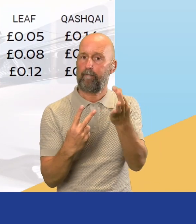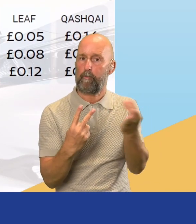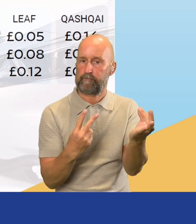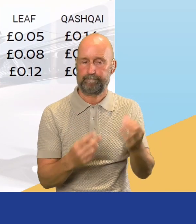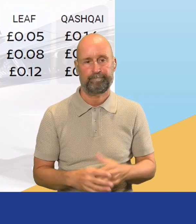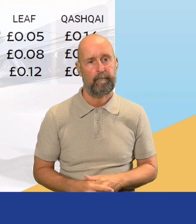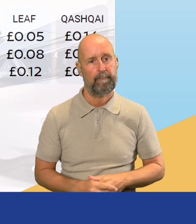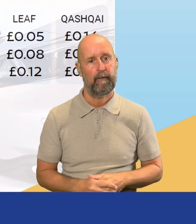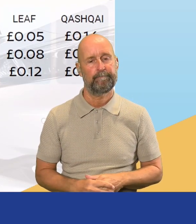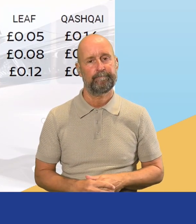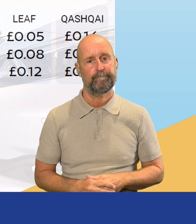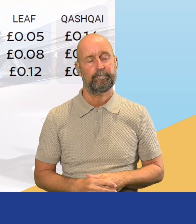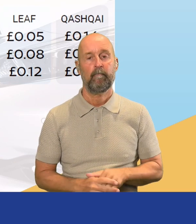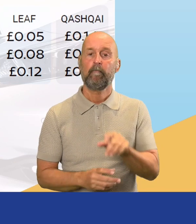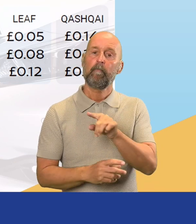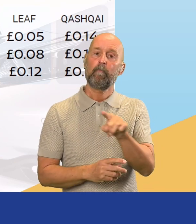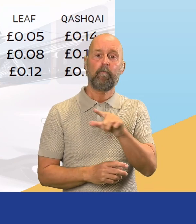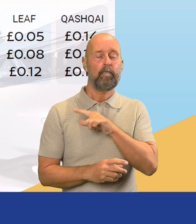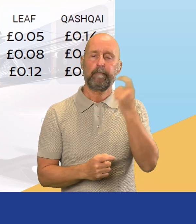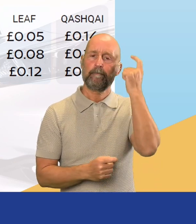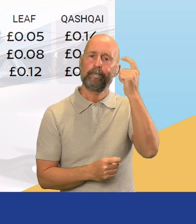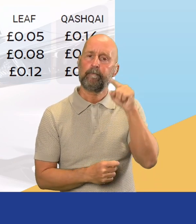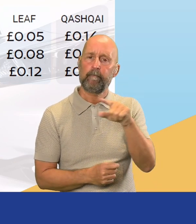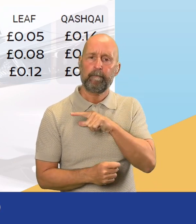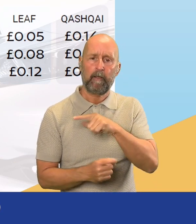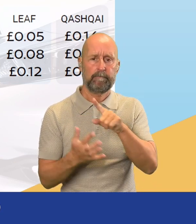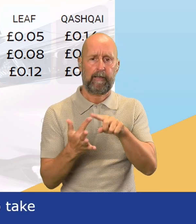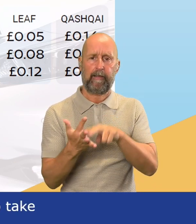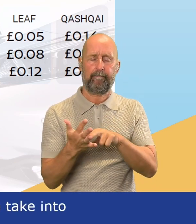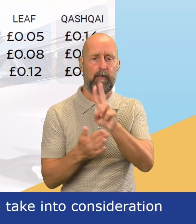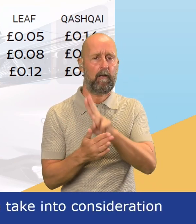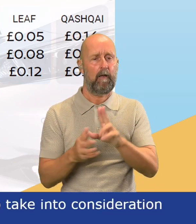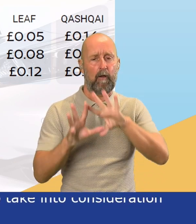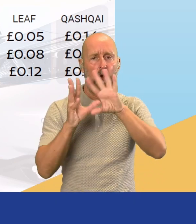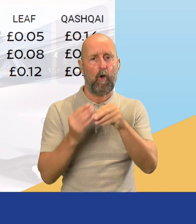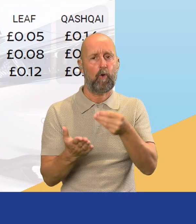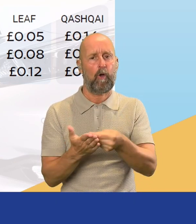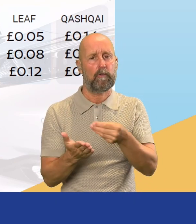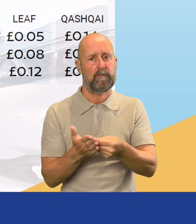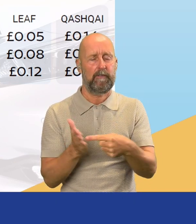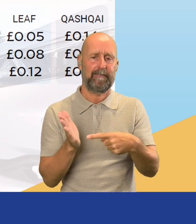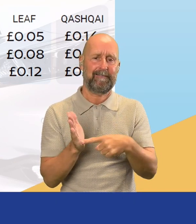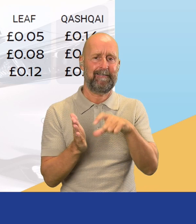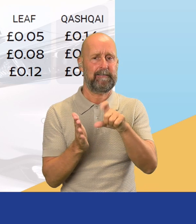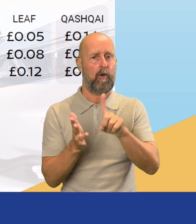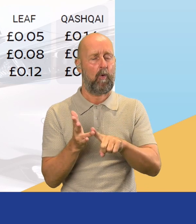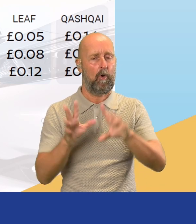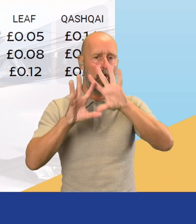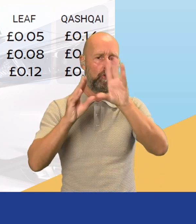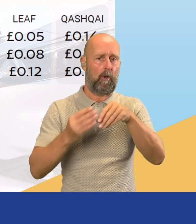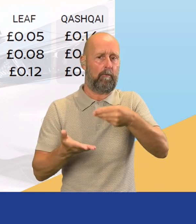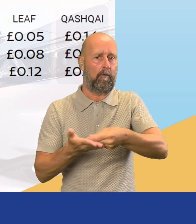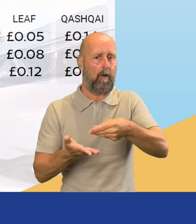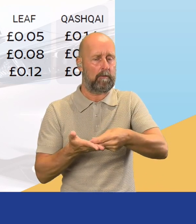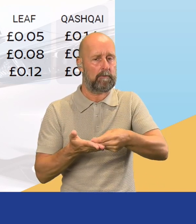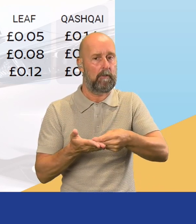But one of the things we need to take into consideration when we look at EVs is total cost of ownership, or TCO, and what happens